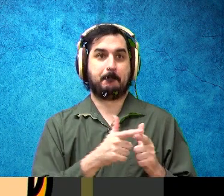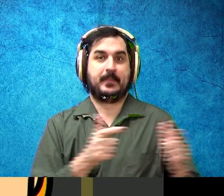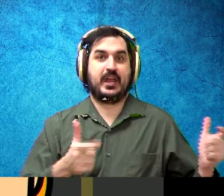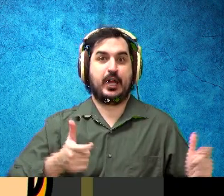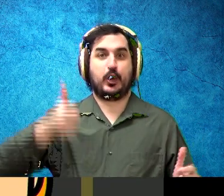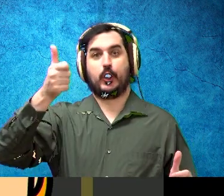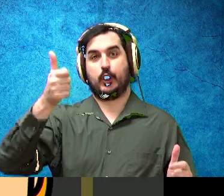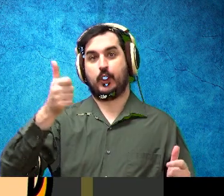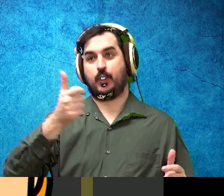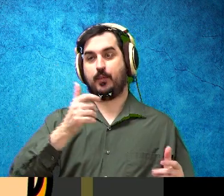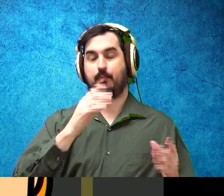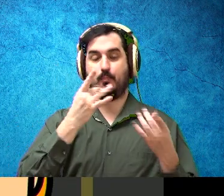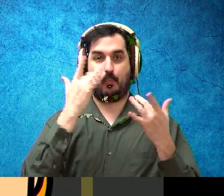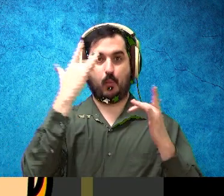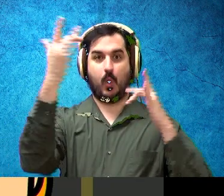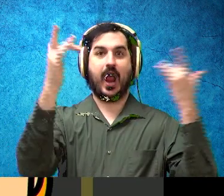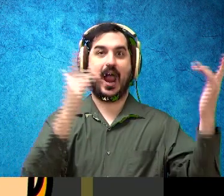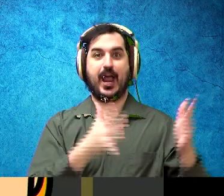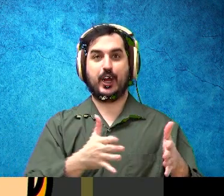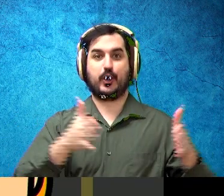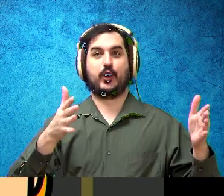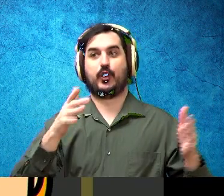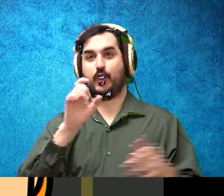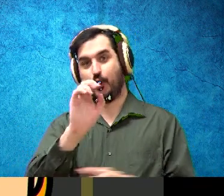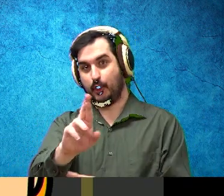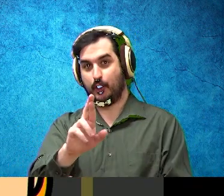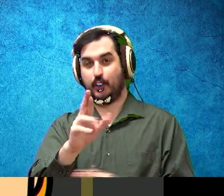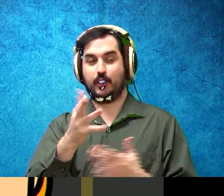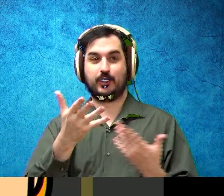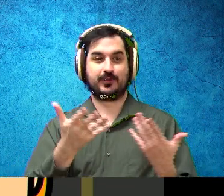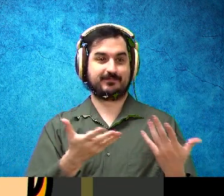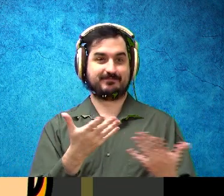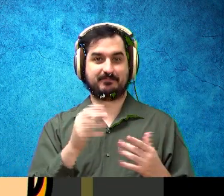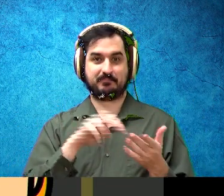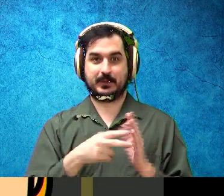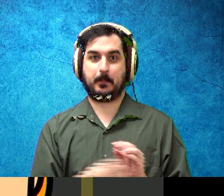Hey, why are you looking at my head? What, do you want to study phrenology now?